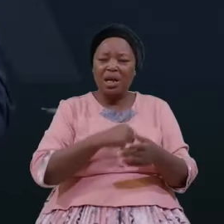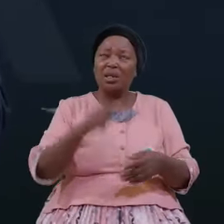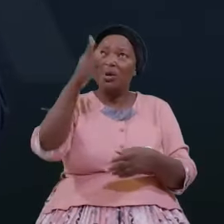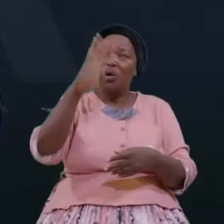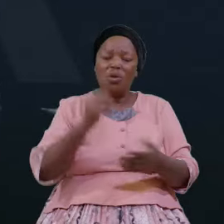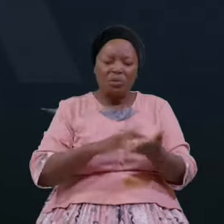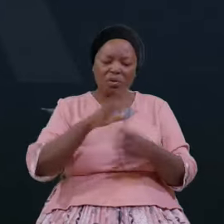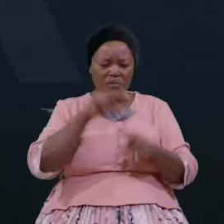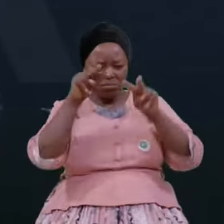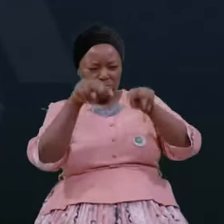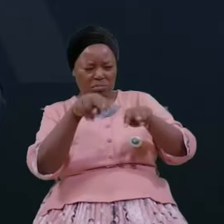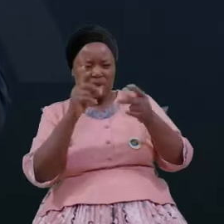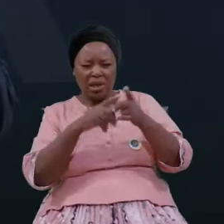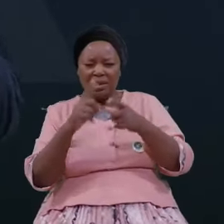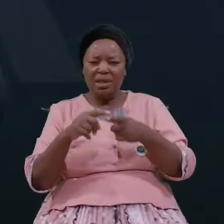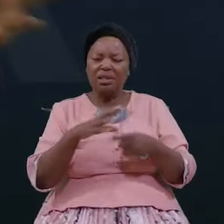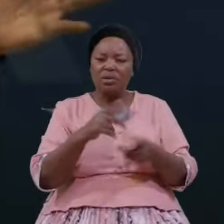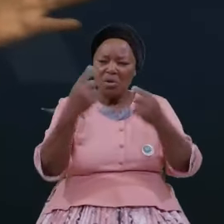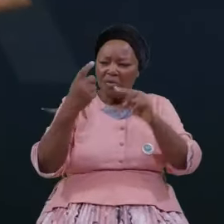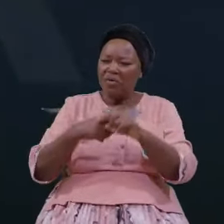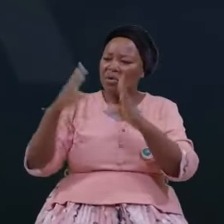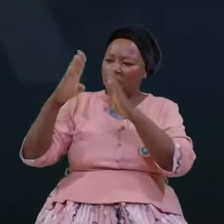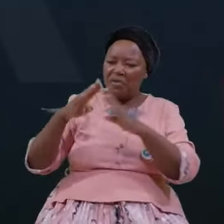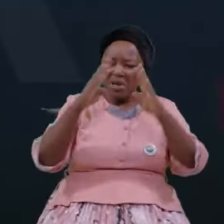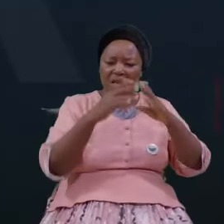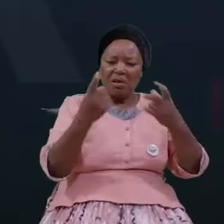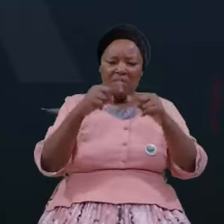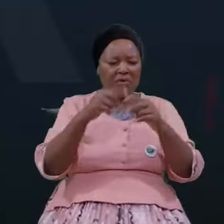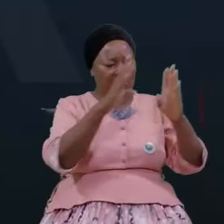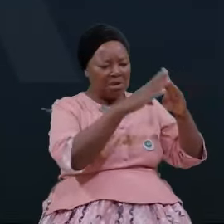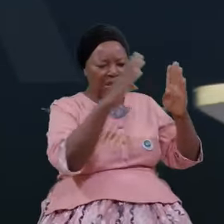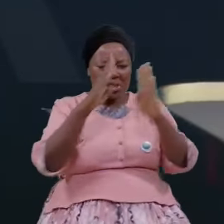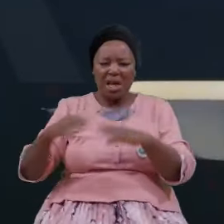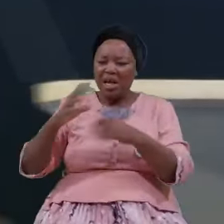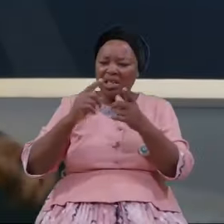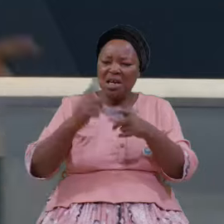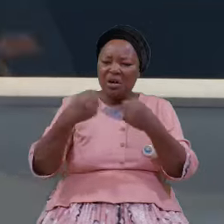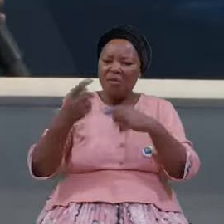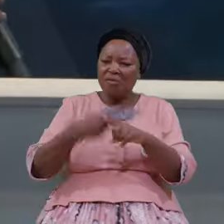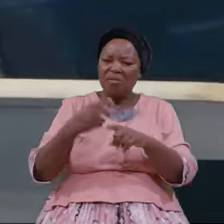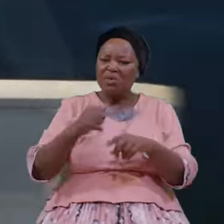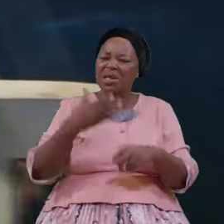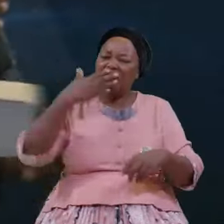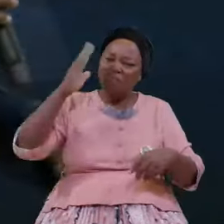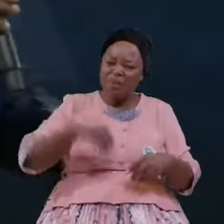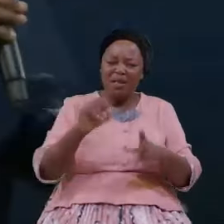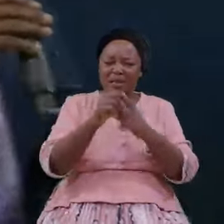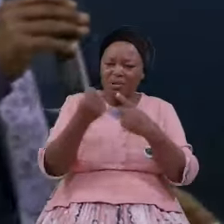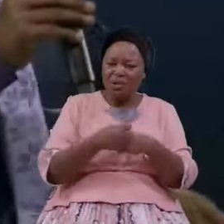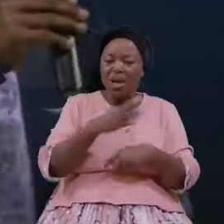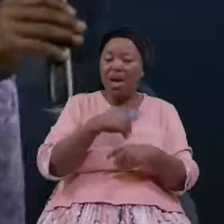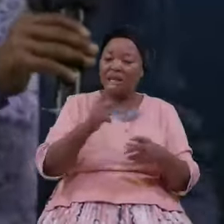You come from the village, you come from the town, you come from a backward situation, and the King of Glory